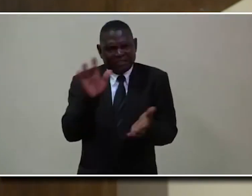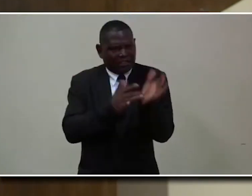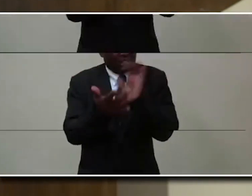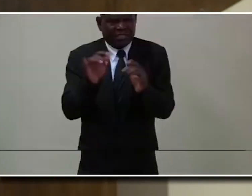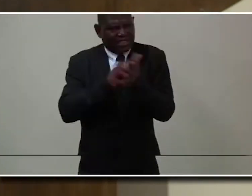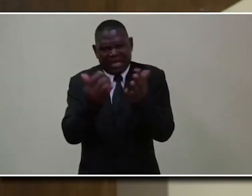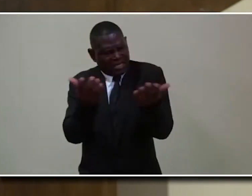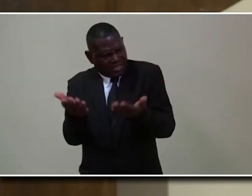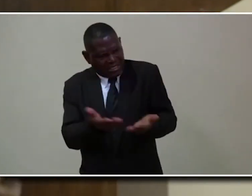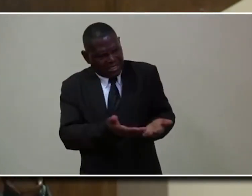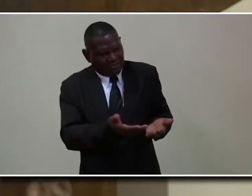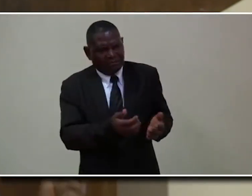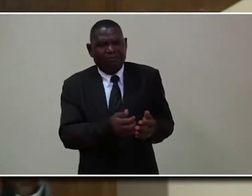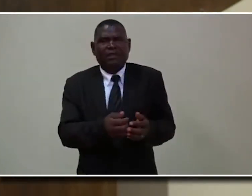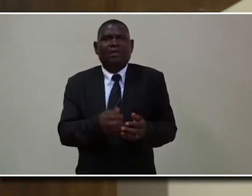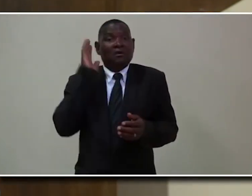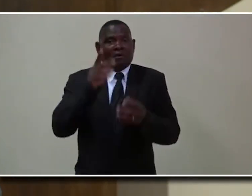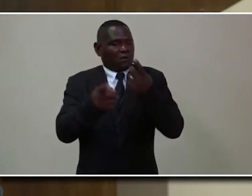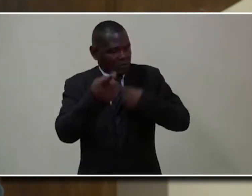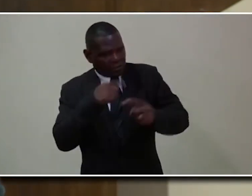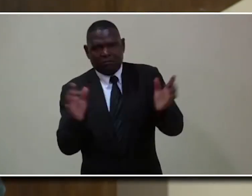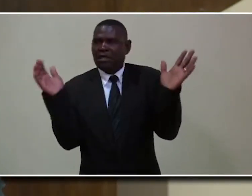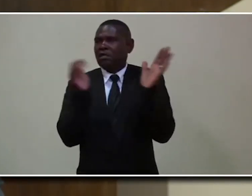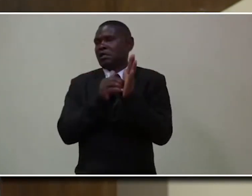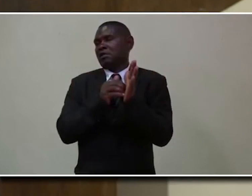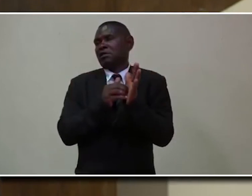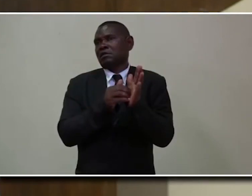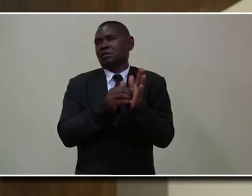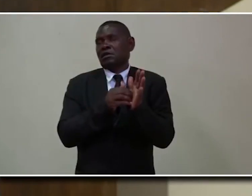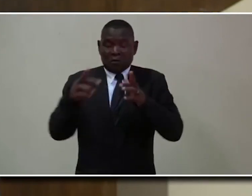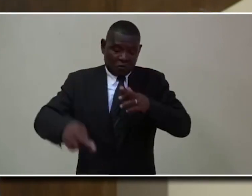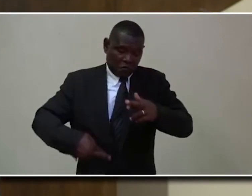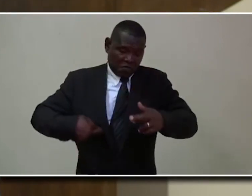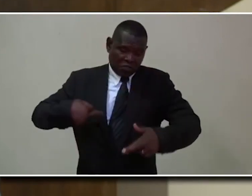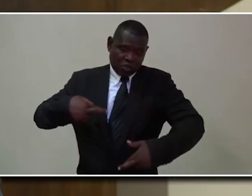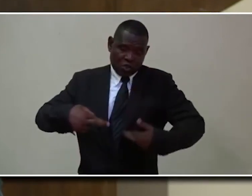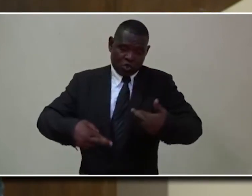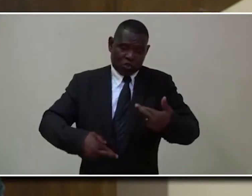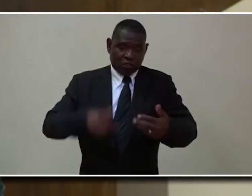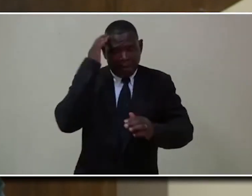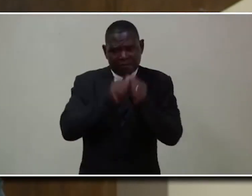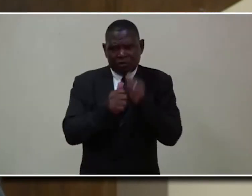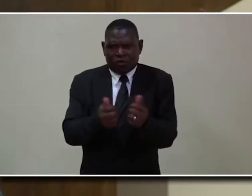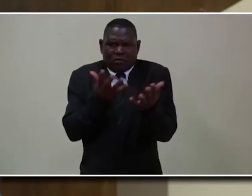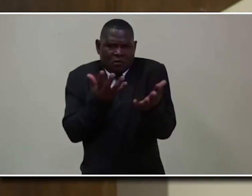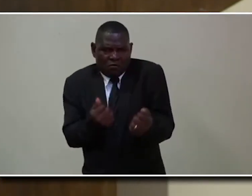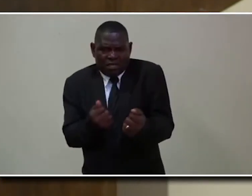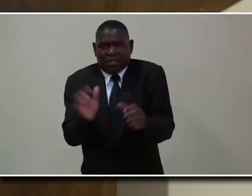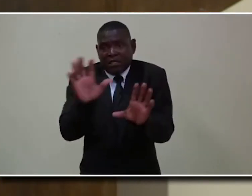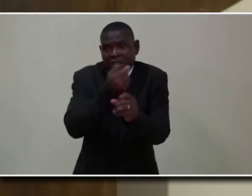came, he is going to come again. Rejoice. Because he wants to take you with